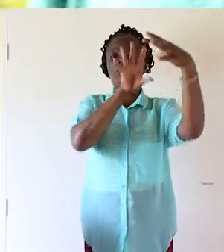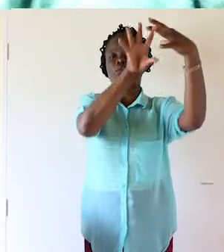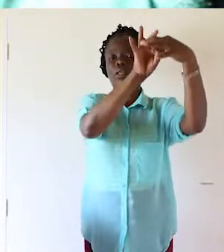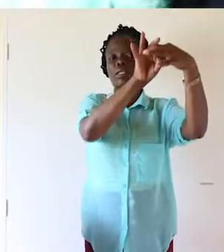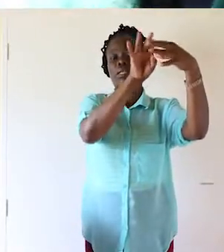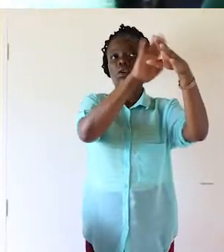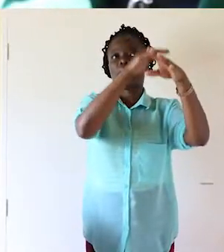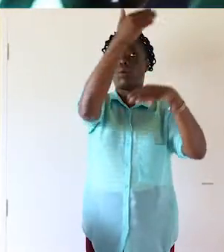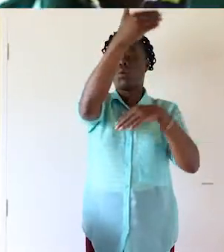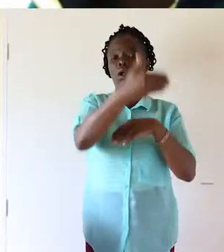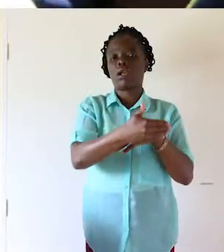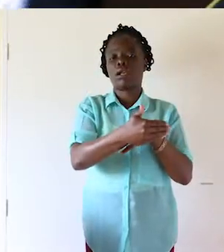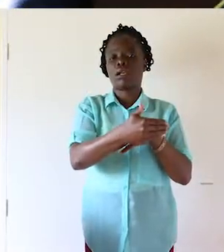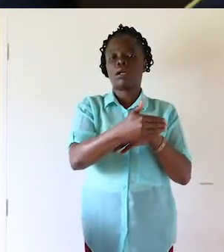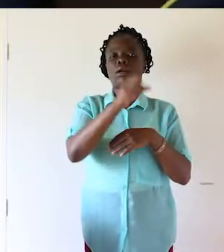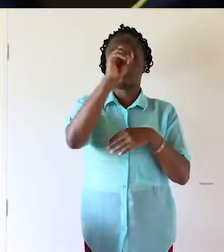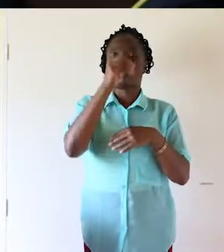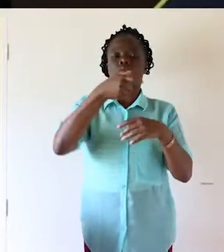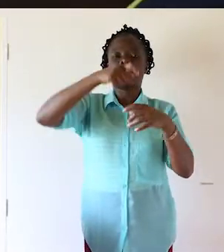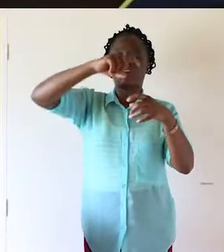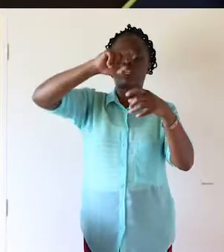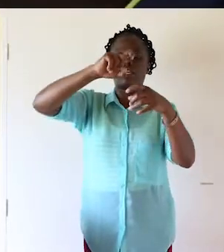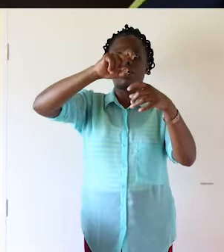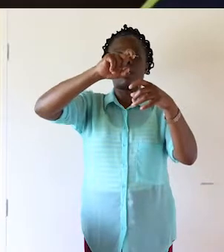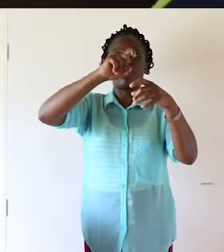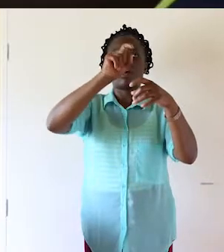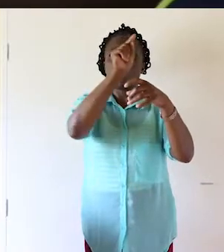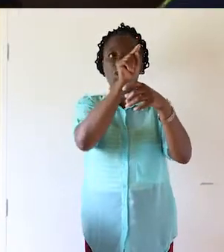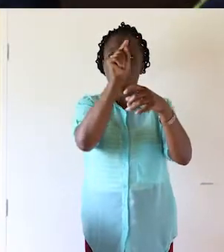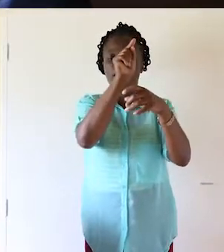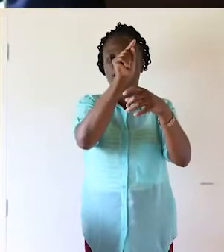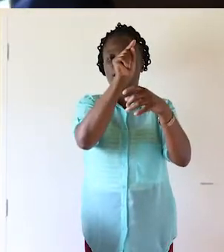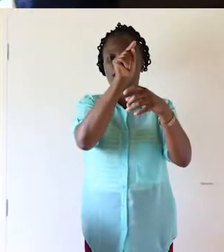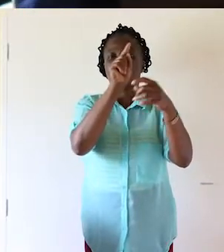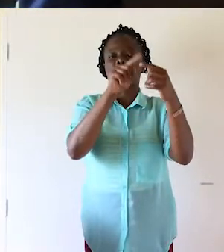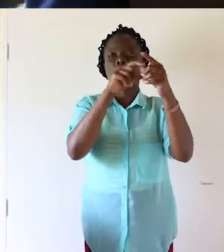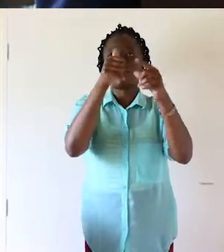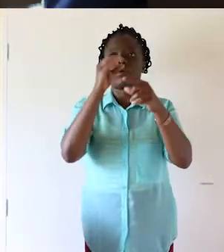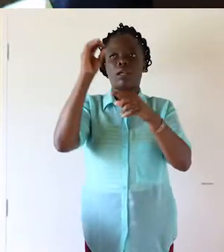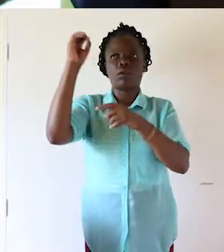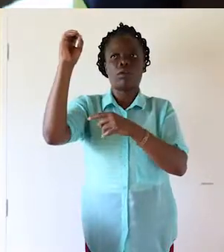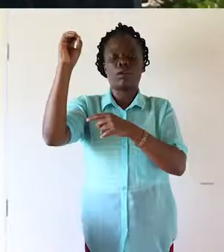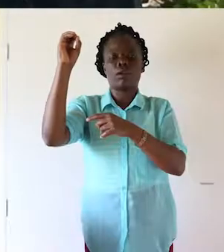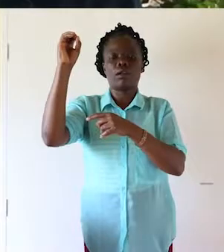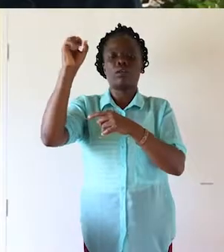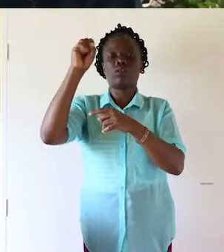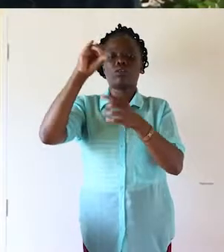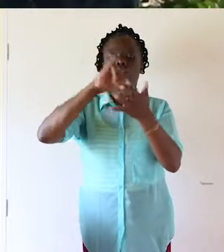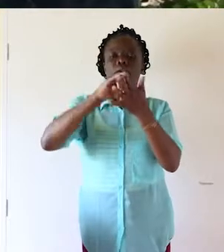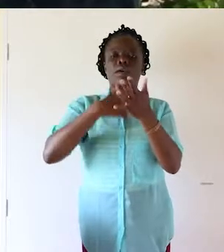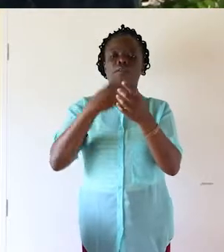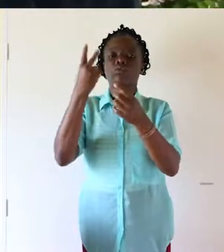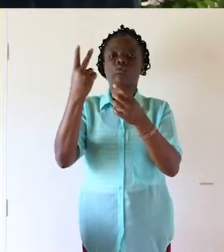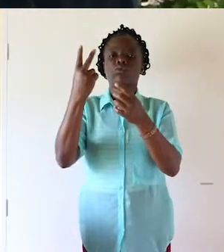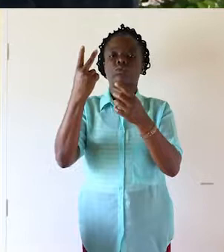fixing it onto the wall. So we shall drill a hole here and another one here, so that we have